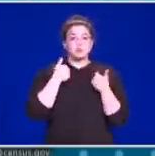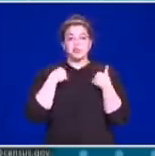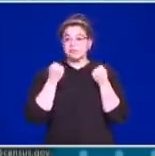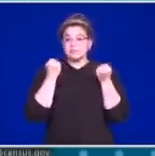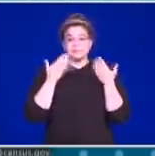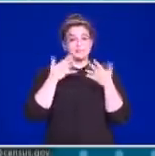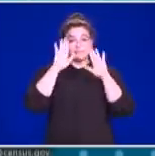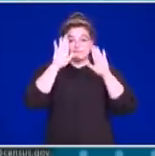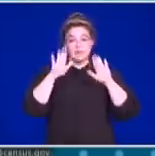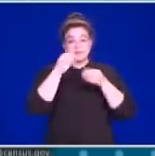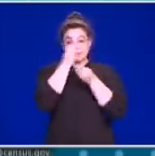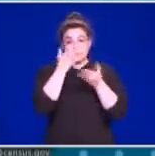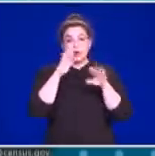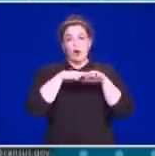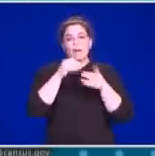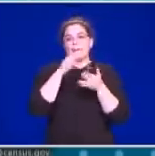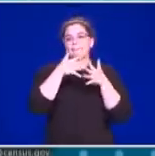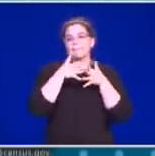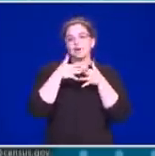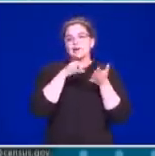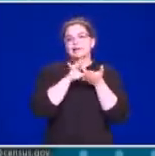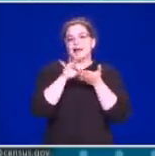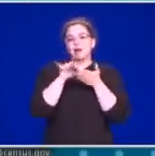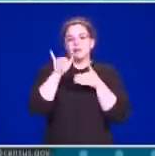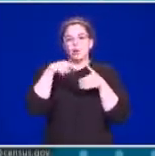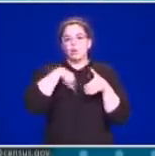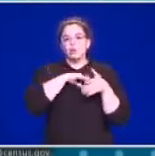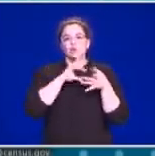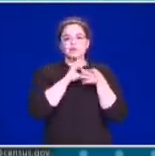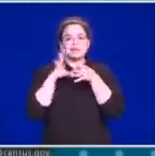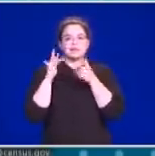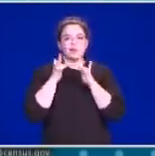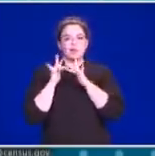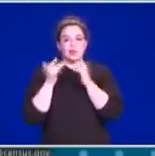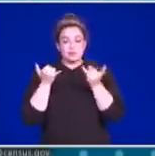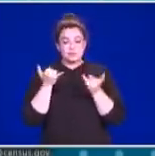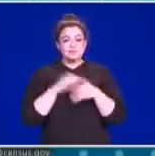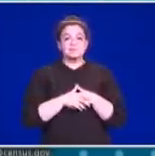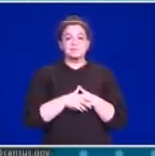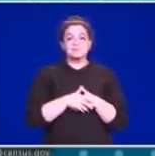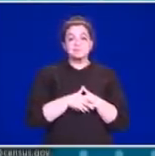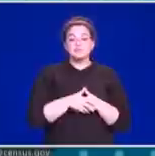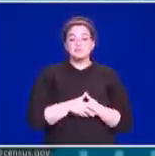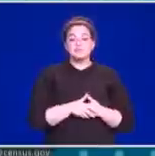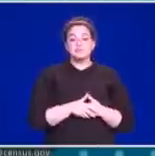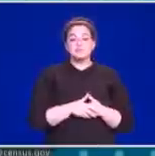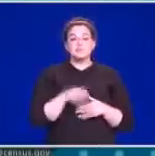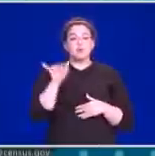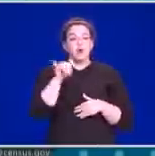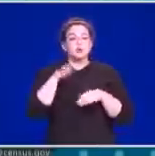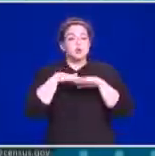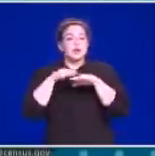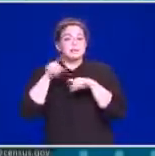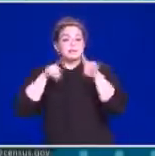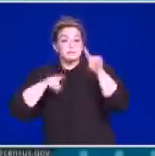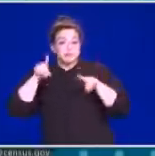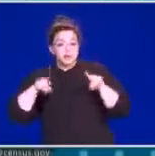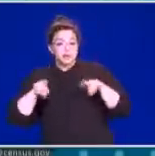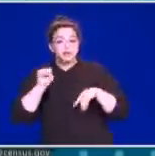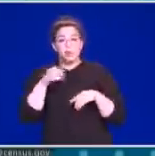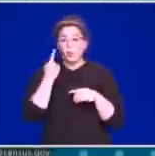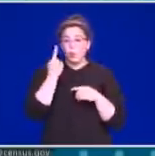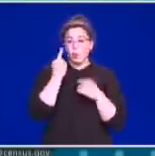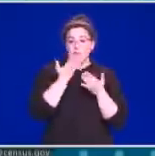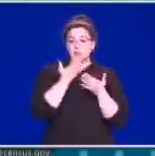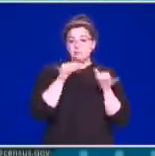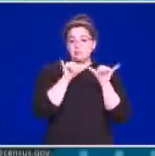great information in our America Count story that were released today on the overview of race of Hispanic origin, as well as our America Count story on diversity. One of the measures